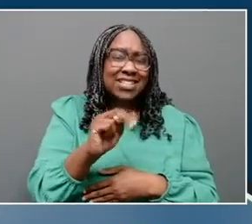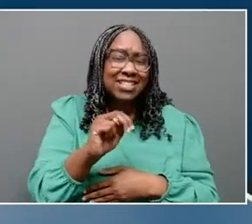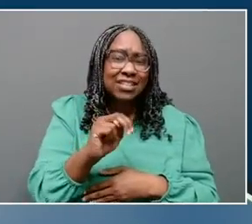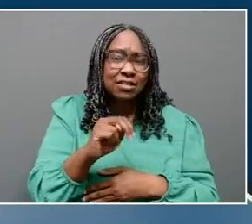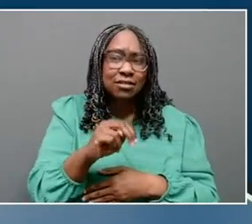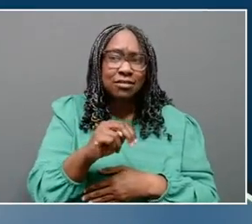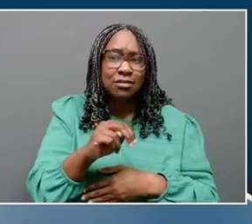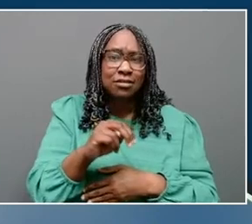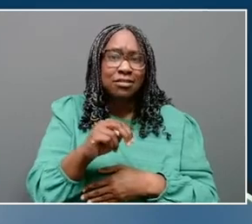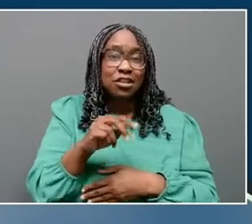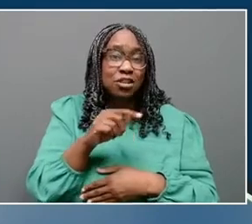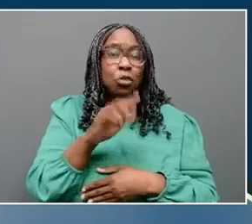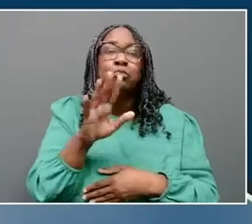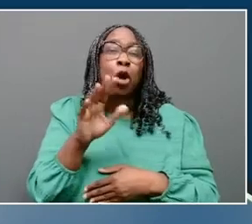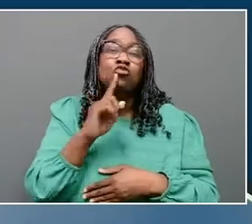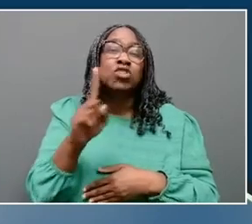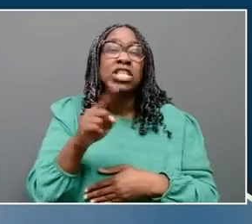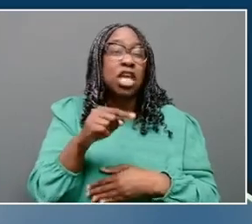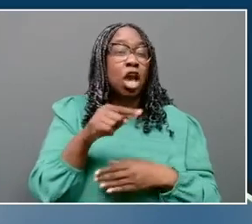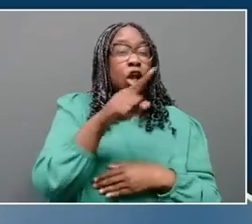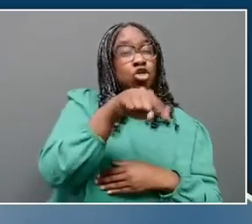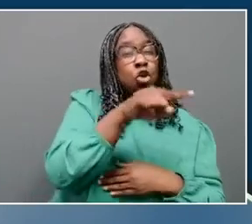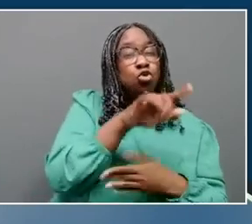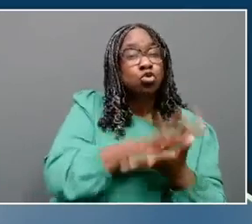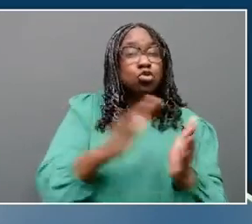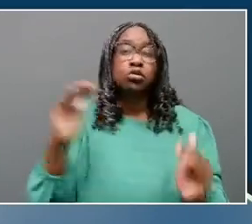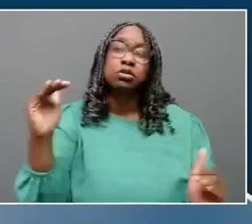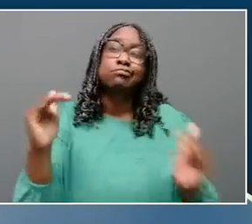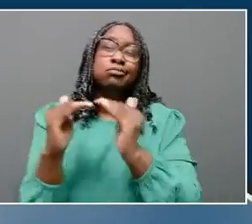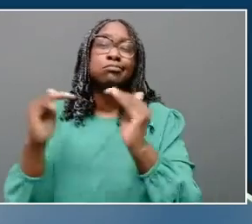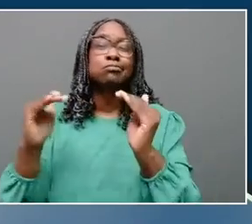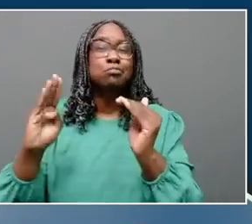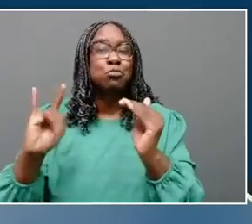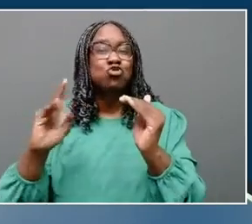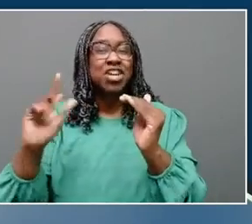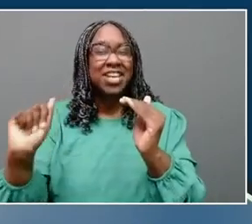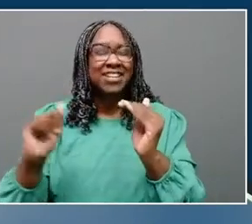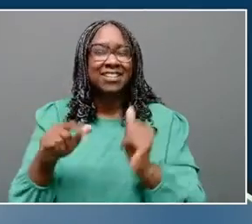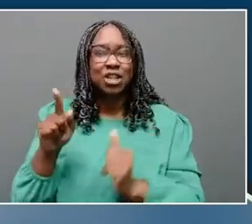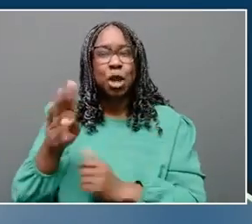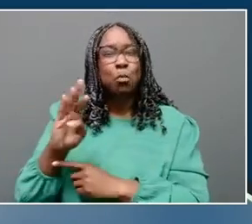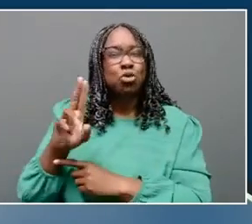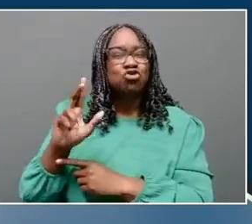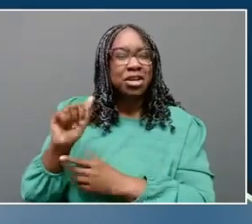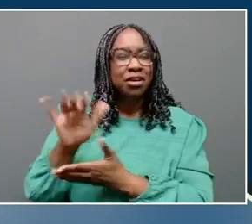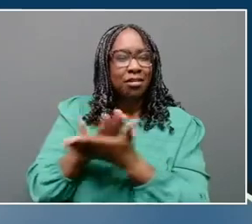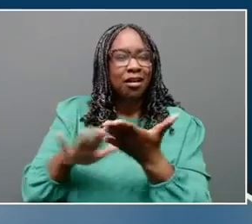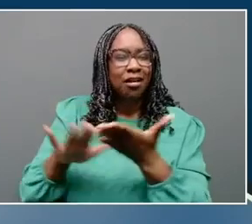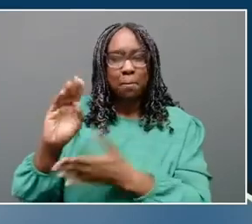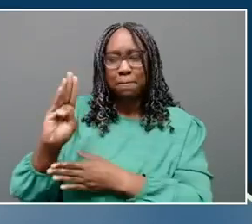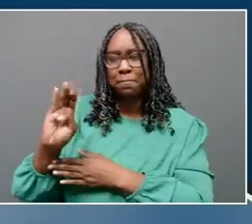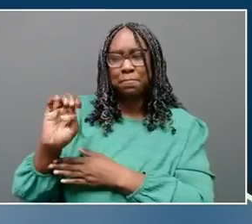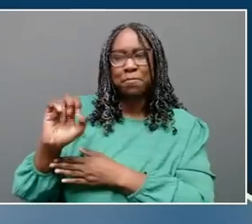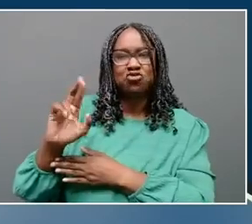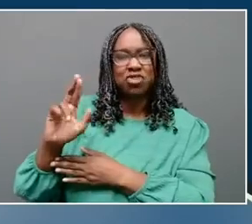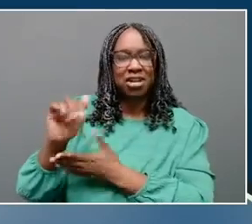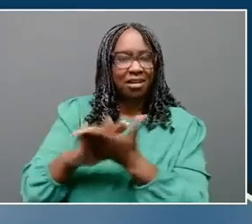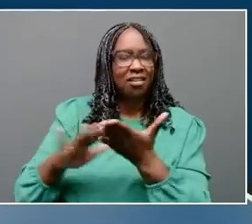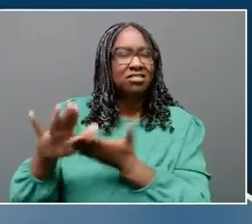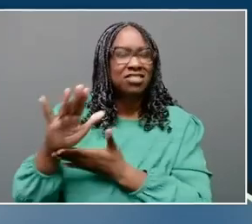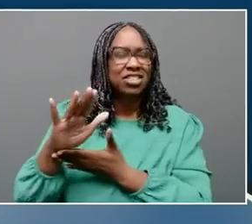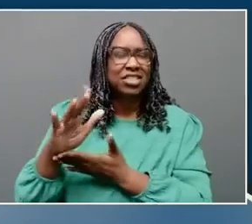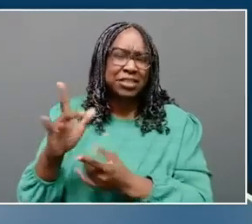those schools in line with Berea. Berea College is a really special school, giving students the opportunity to do